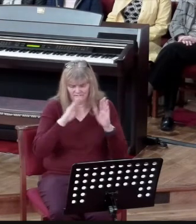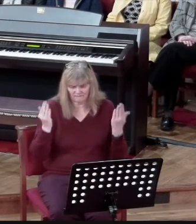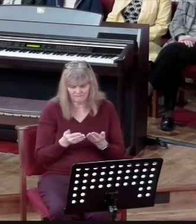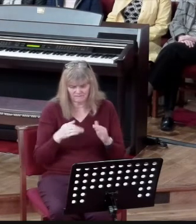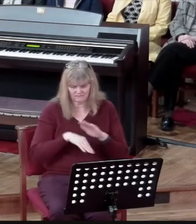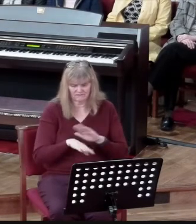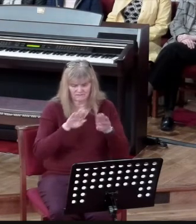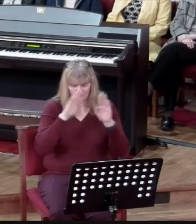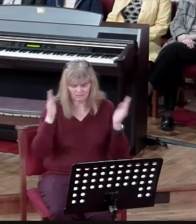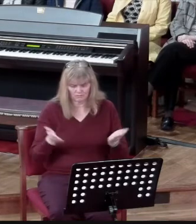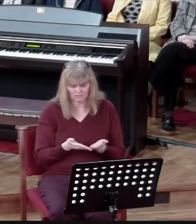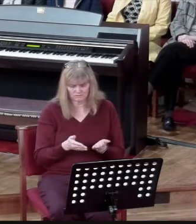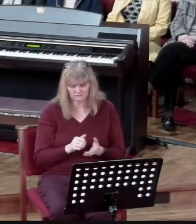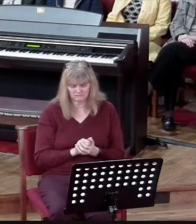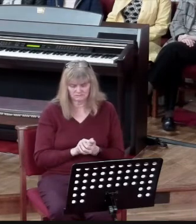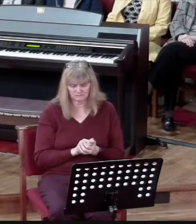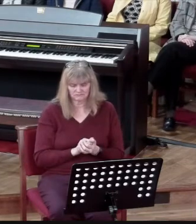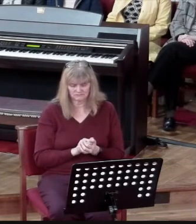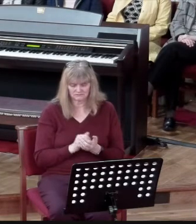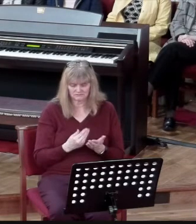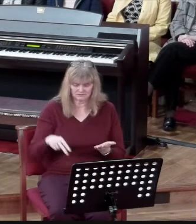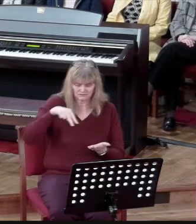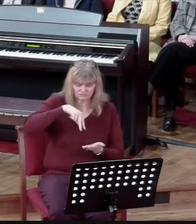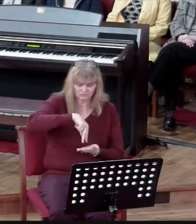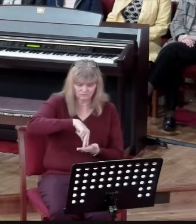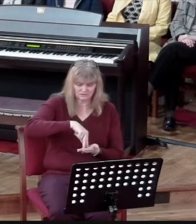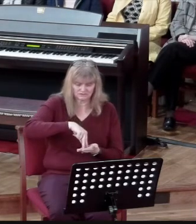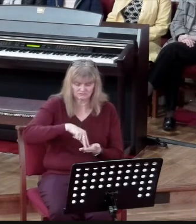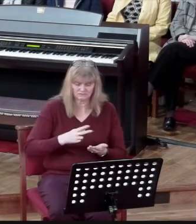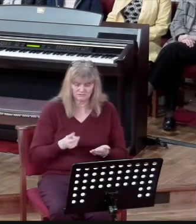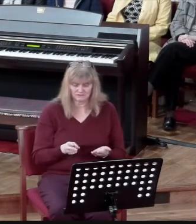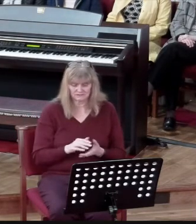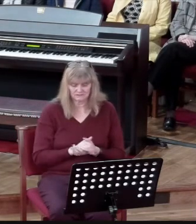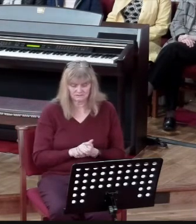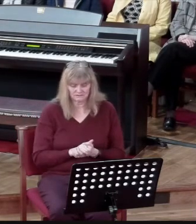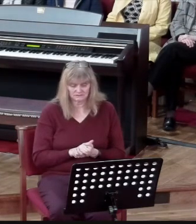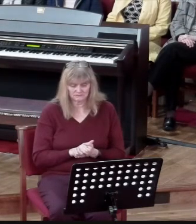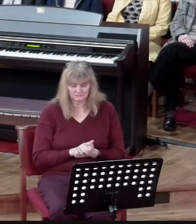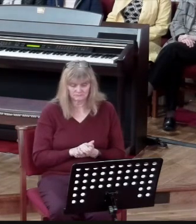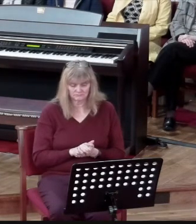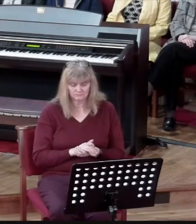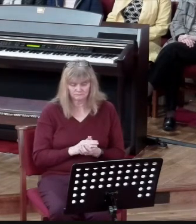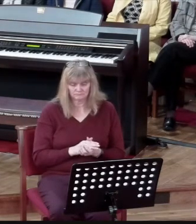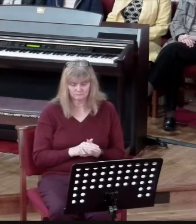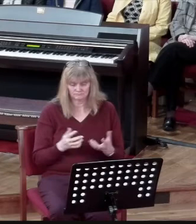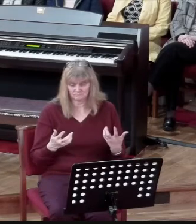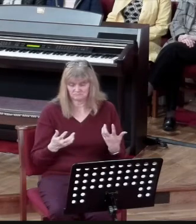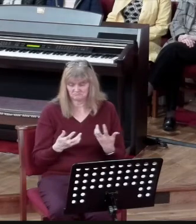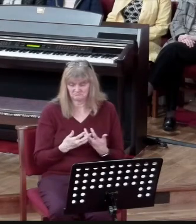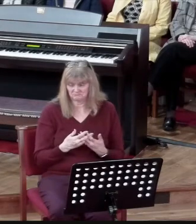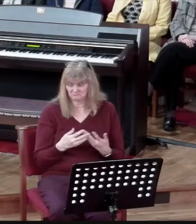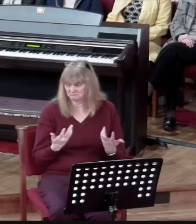Son of God himself. He has risen from the dead, and how much bigger can you get than that? And experts in